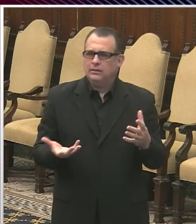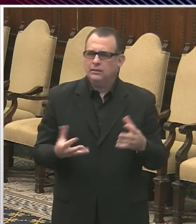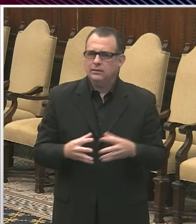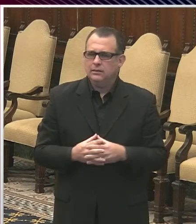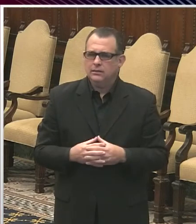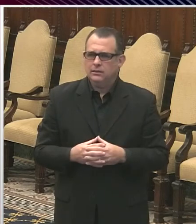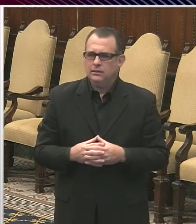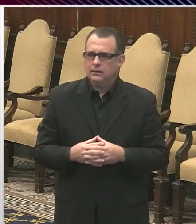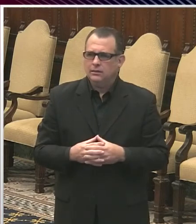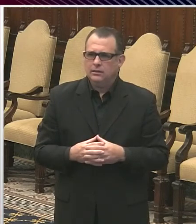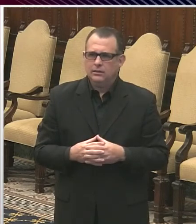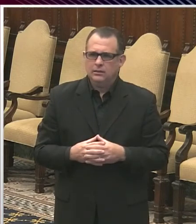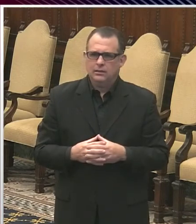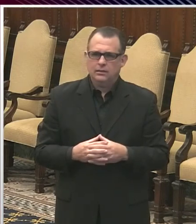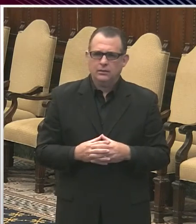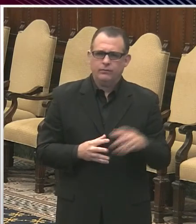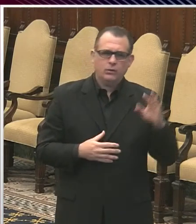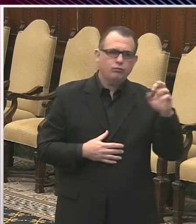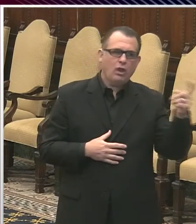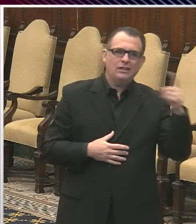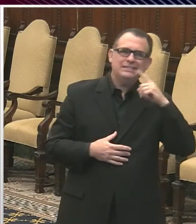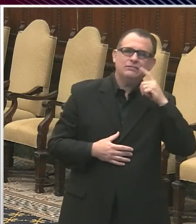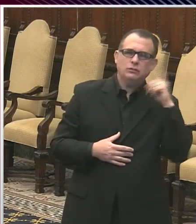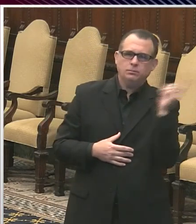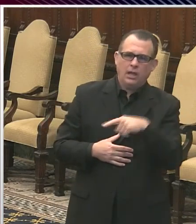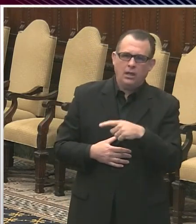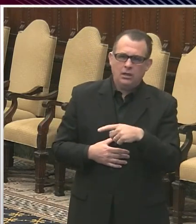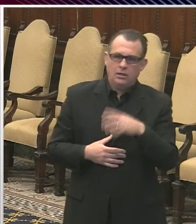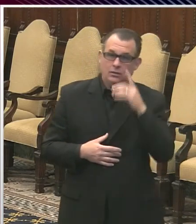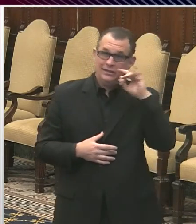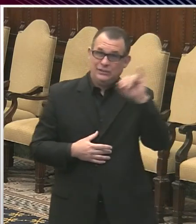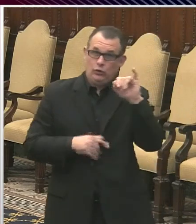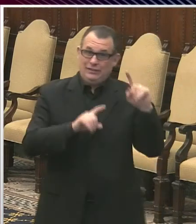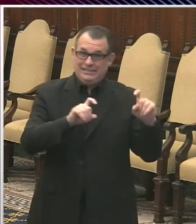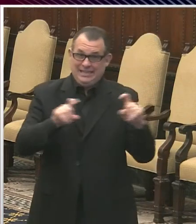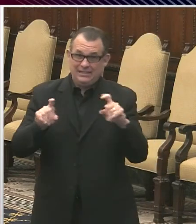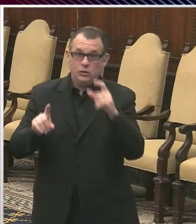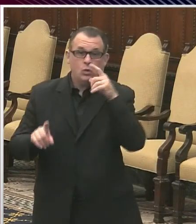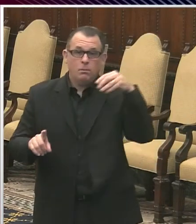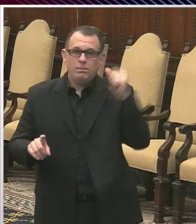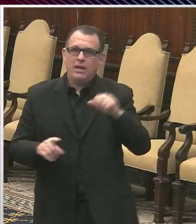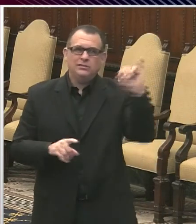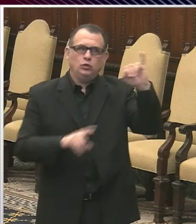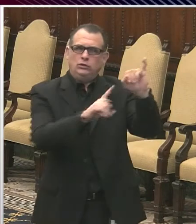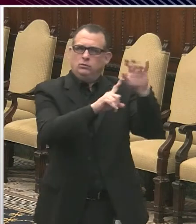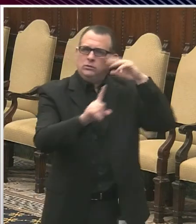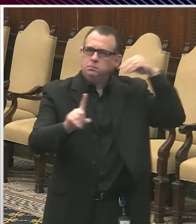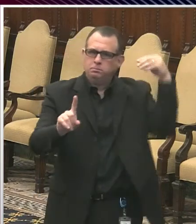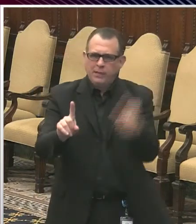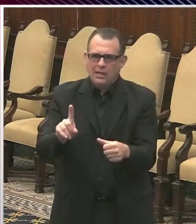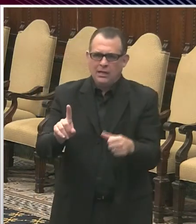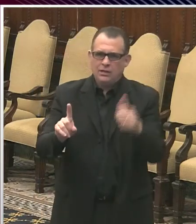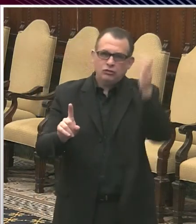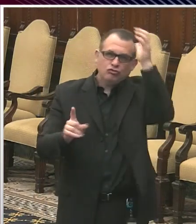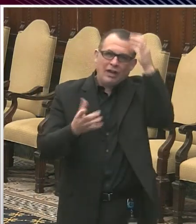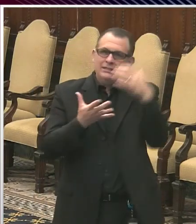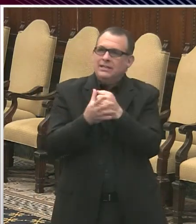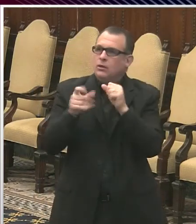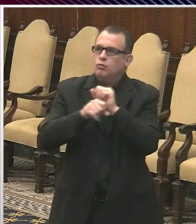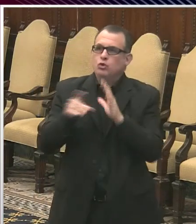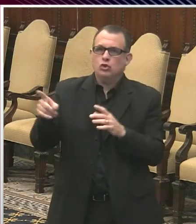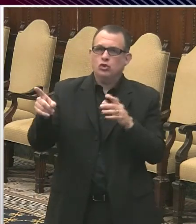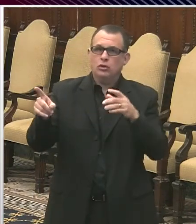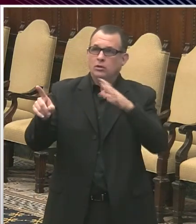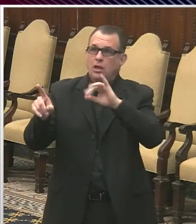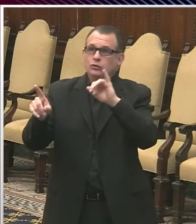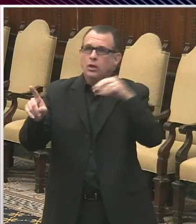No, insurance costs and this would be those tests are covered by their health insurance, and so their health insurance would pay to have the test done.